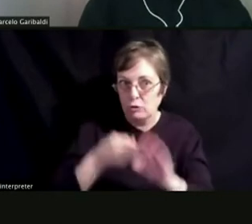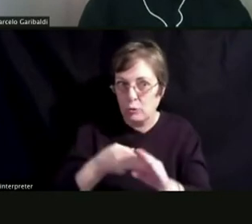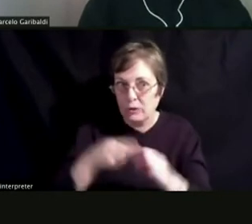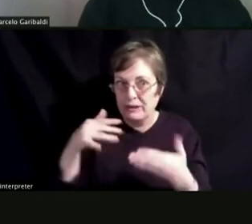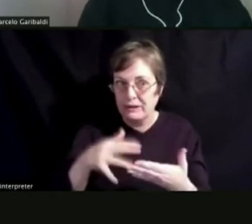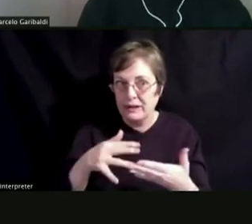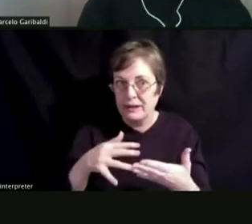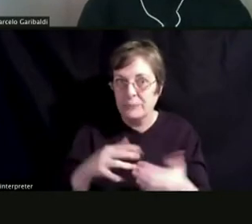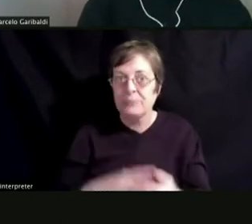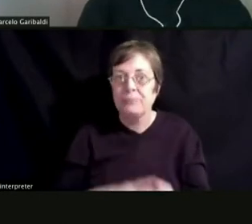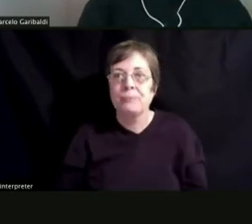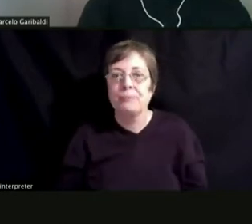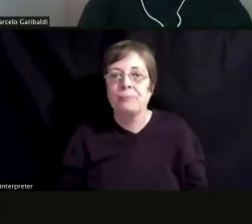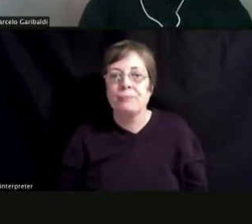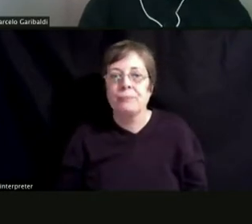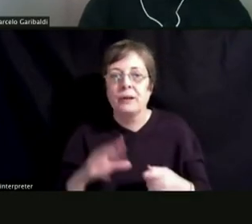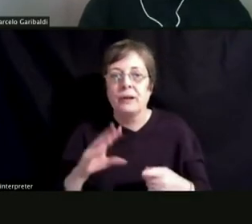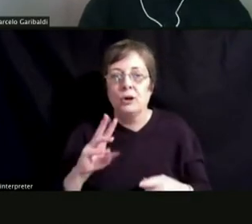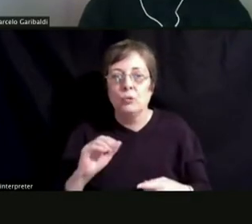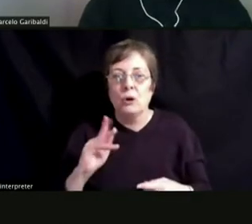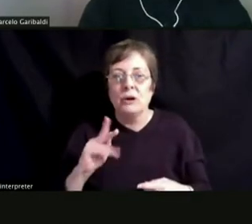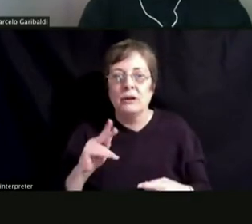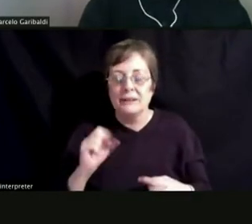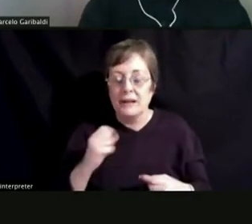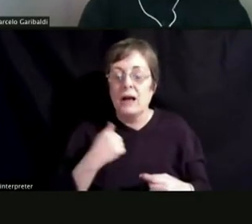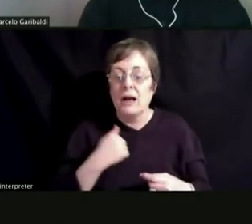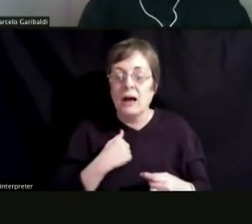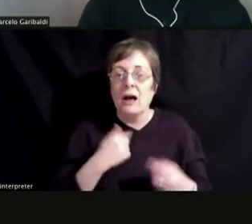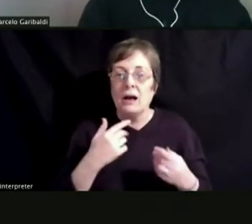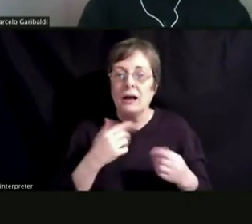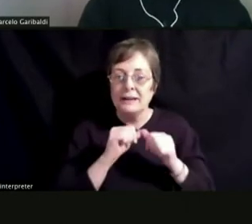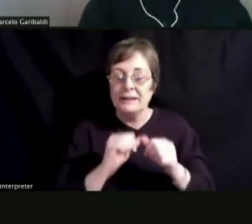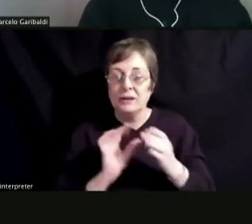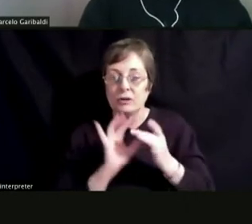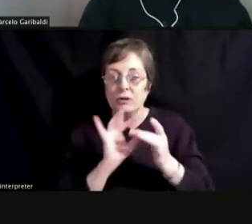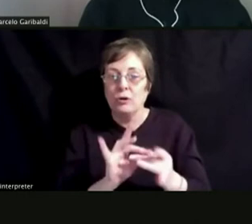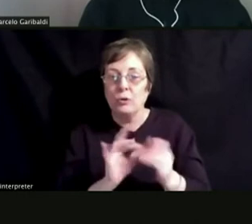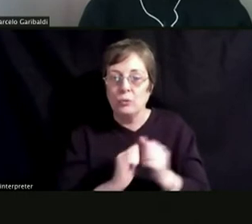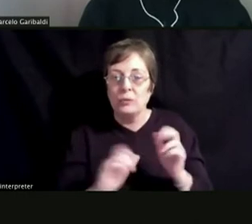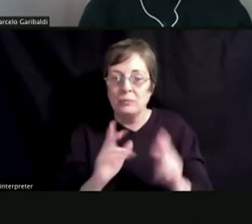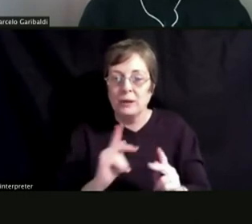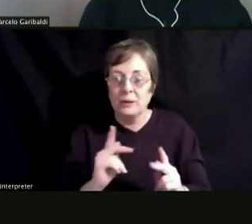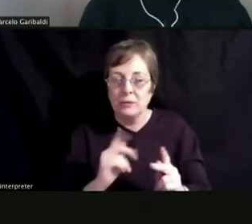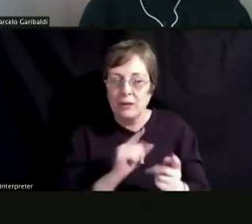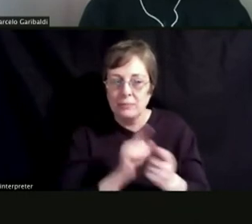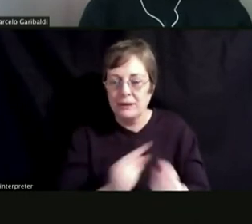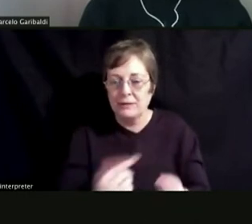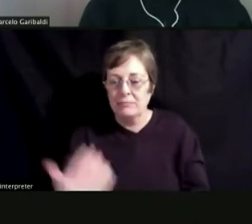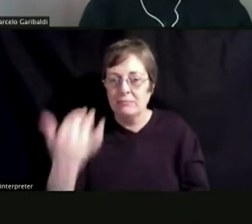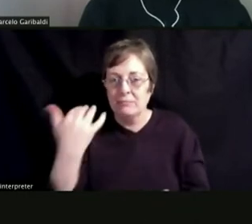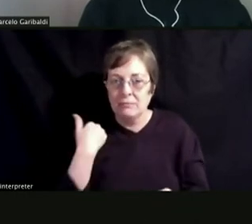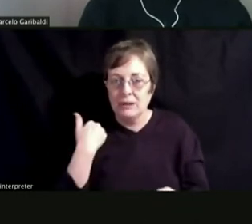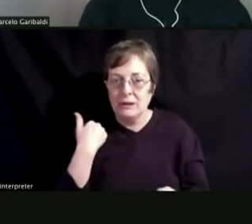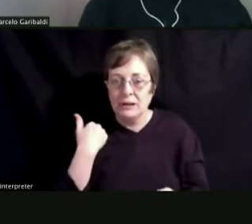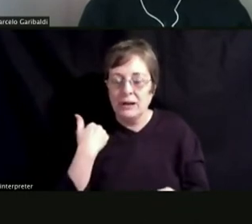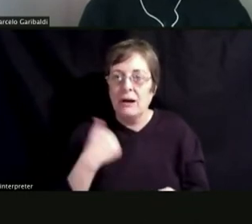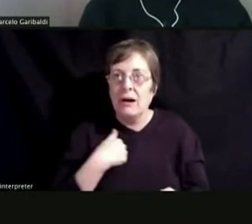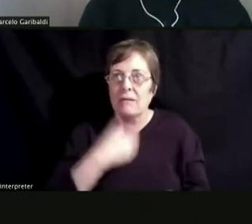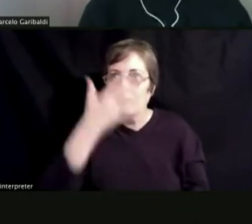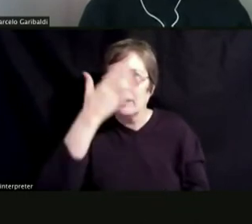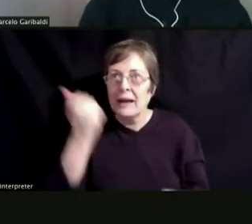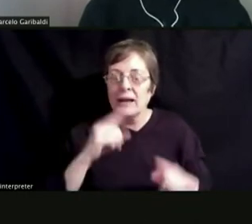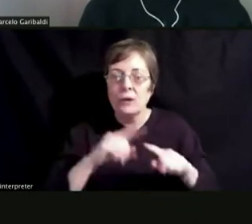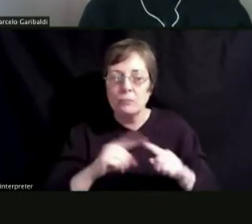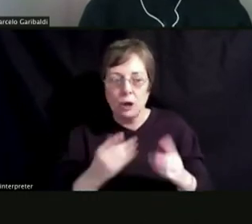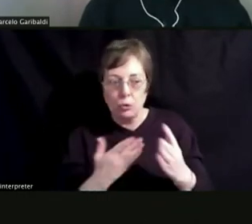I'm able to remain connected with people I've met along the way over the years. Your memory fades, but with social media, you get a constant reminder